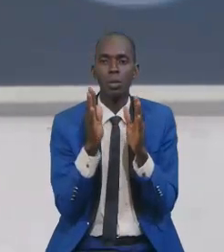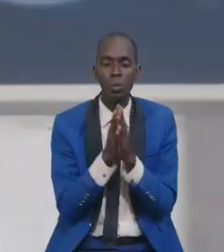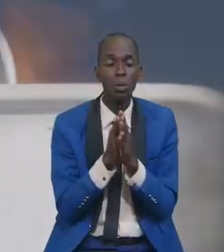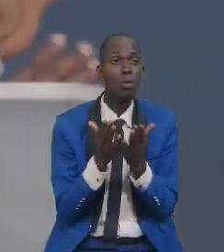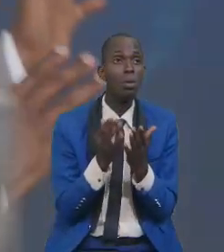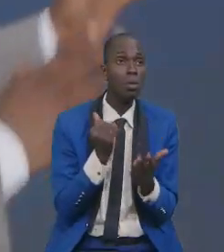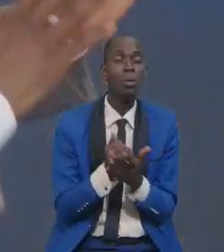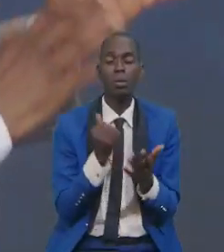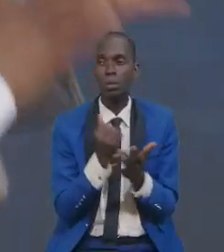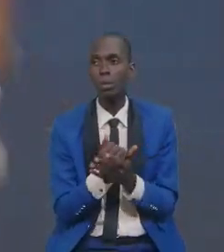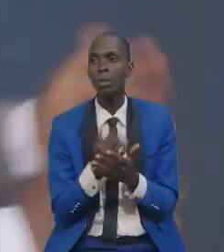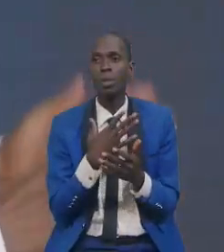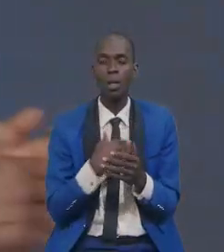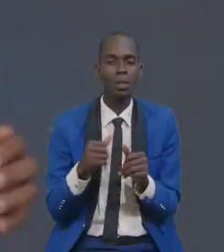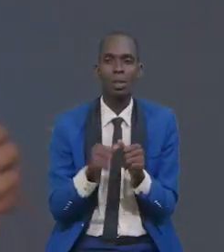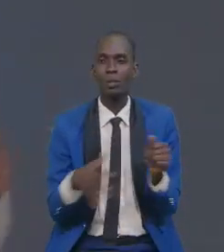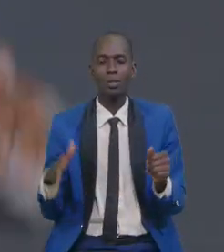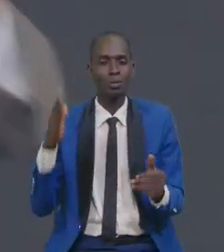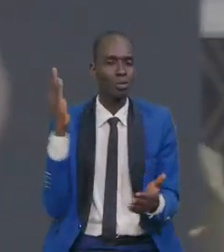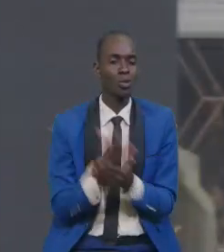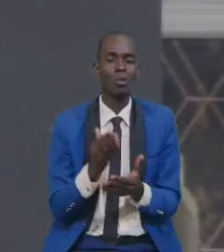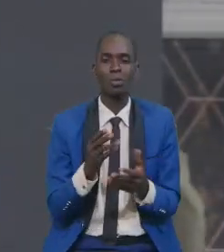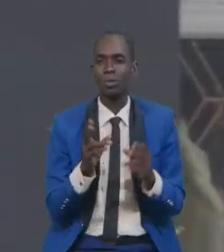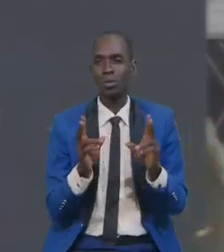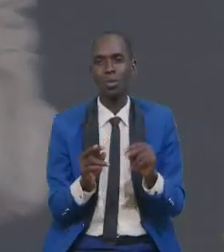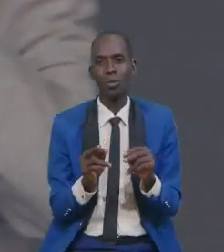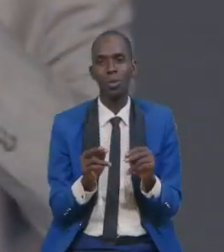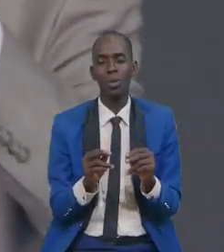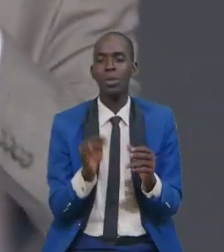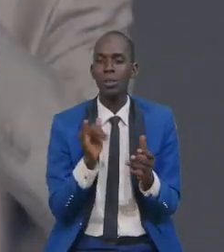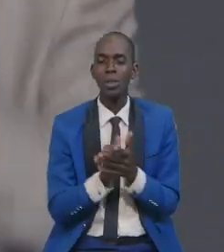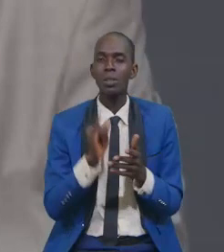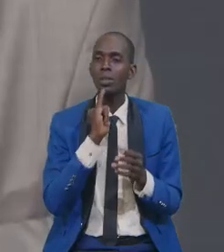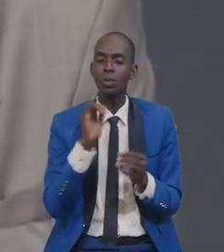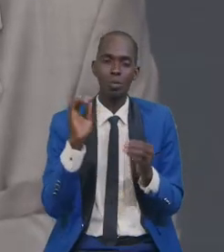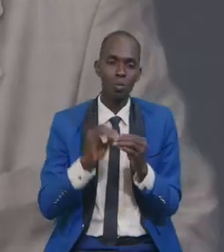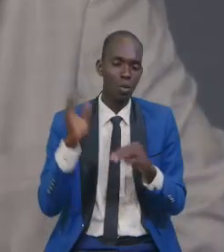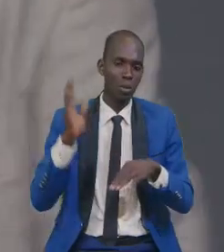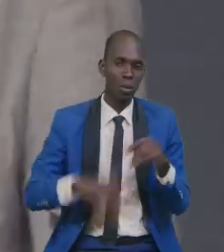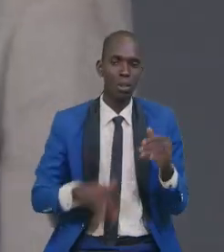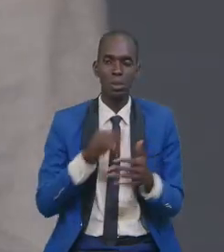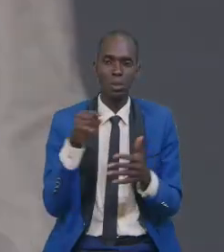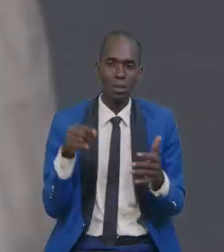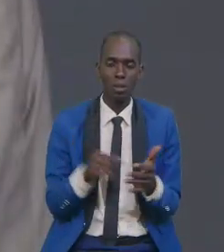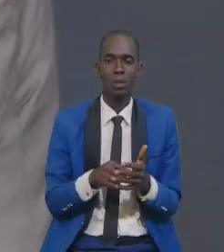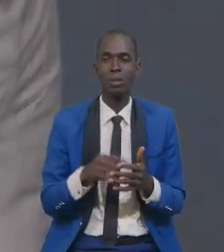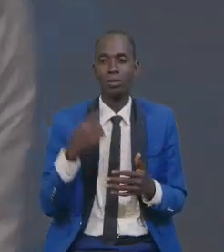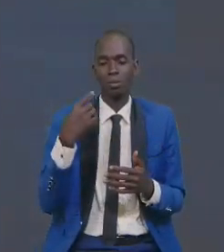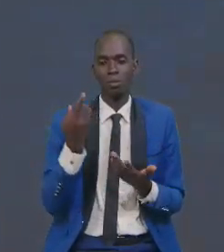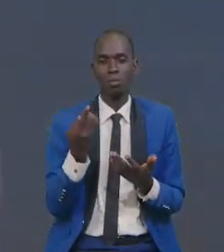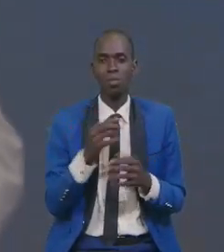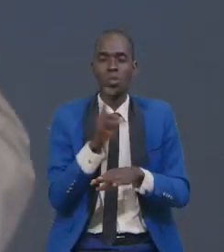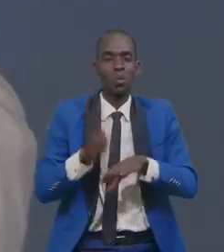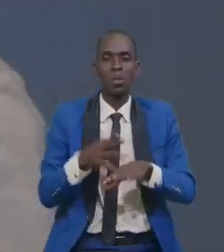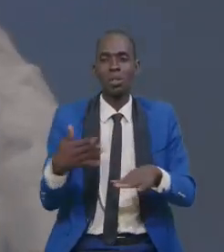we pray and everything is quenched. Let's go beyond this superficiality in our prayer. The